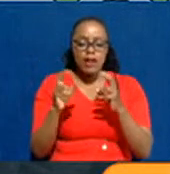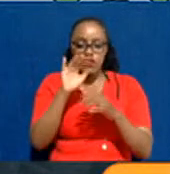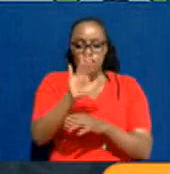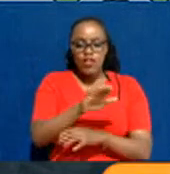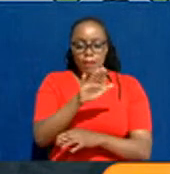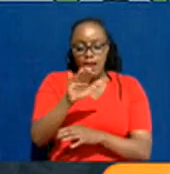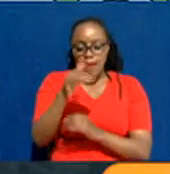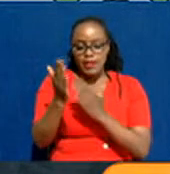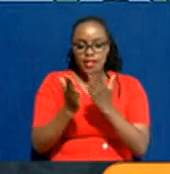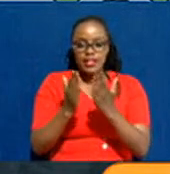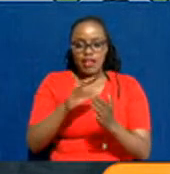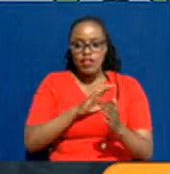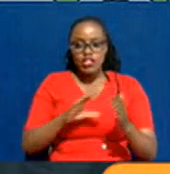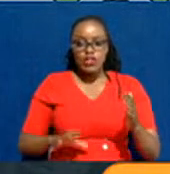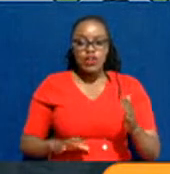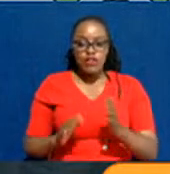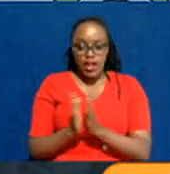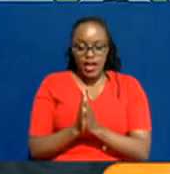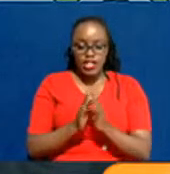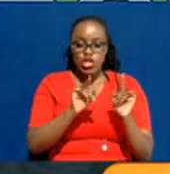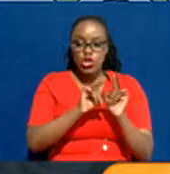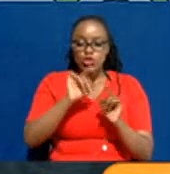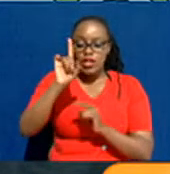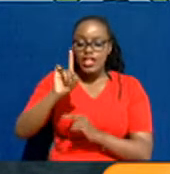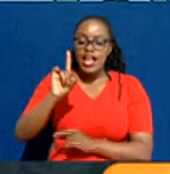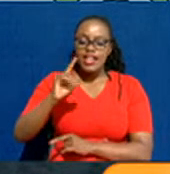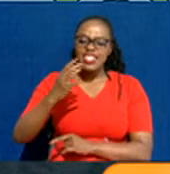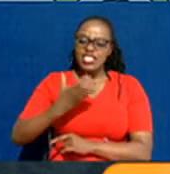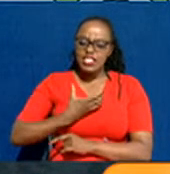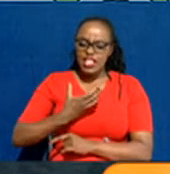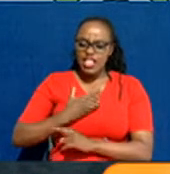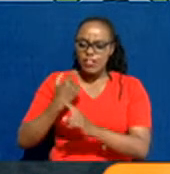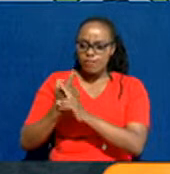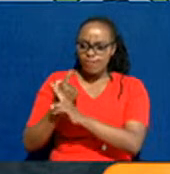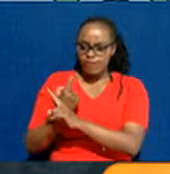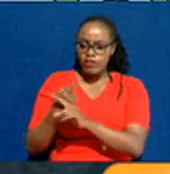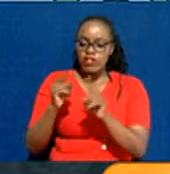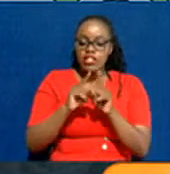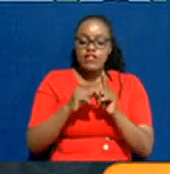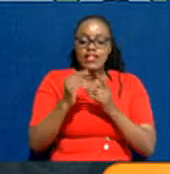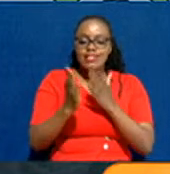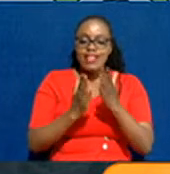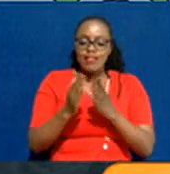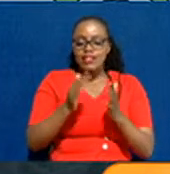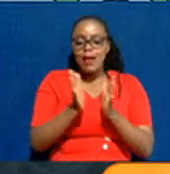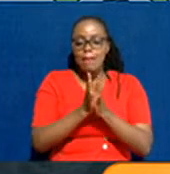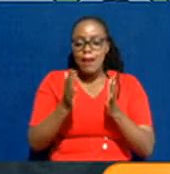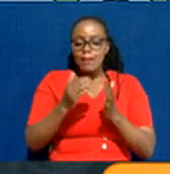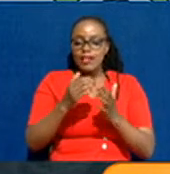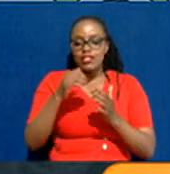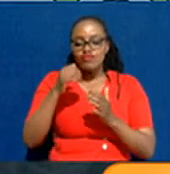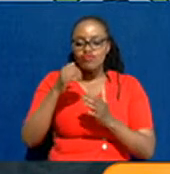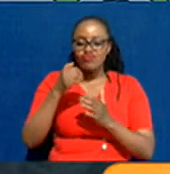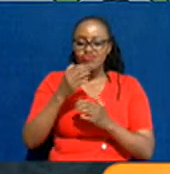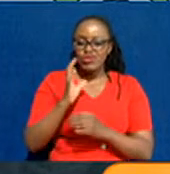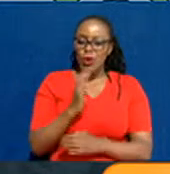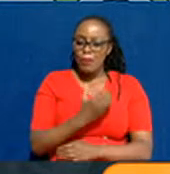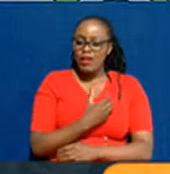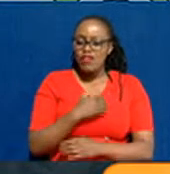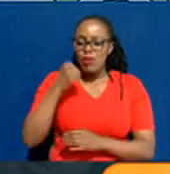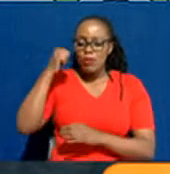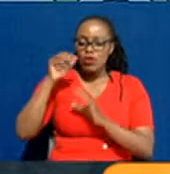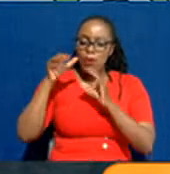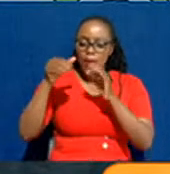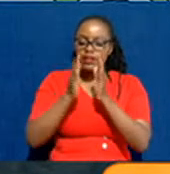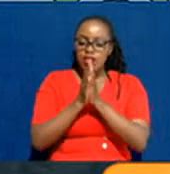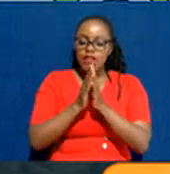Parliamentary Service Commission and the Interreligious Council, while the Public Service Commission, the Political Parties Liaison Committee, and the